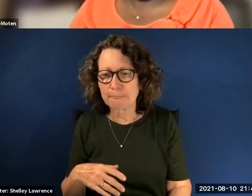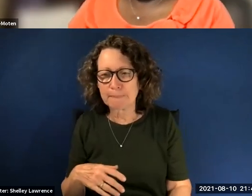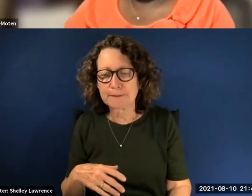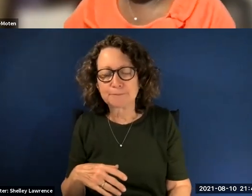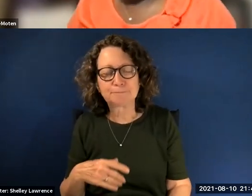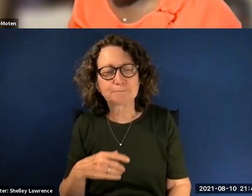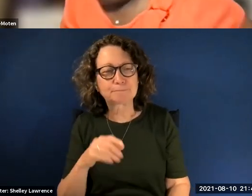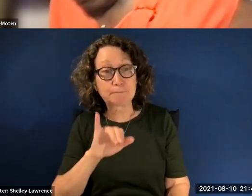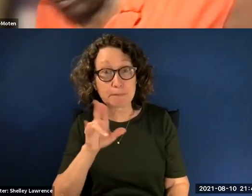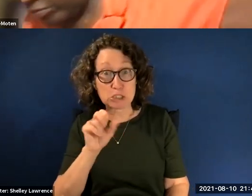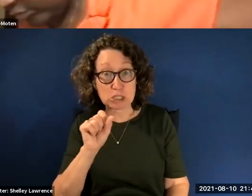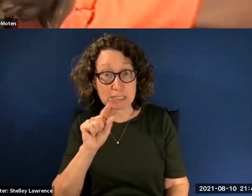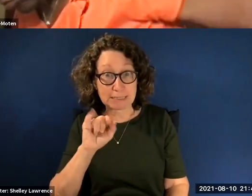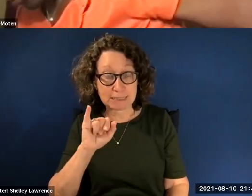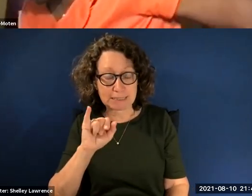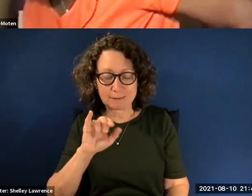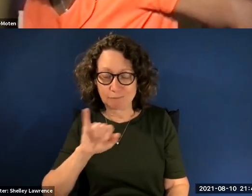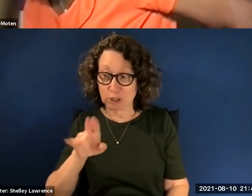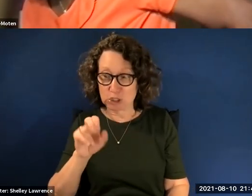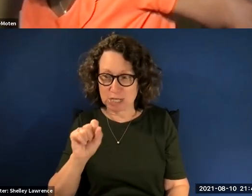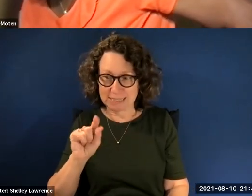I think you will,